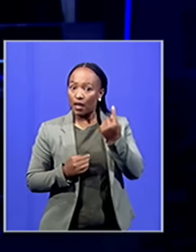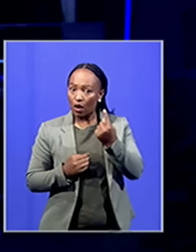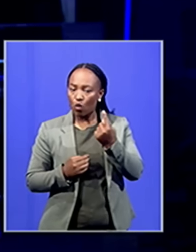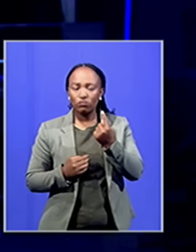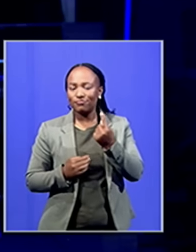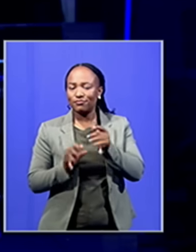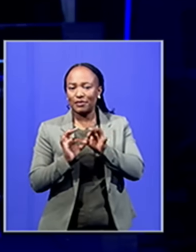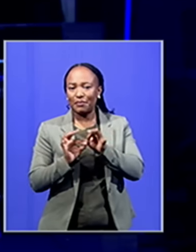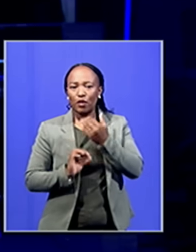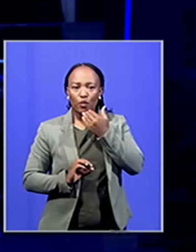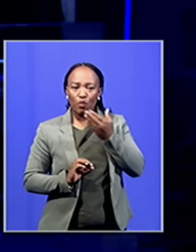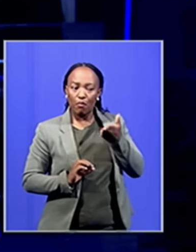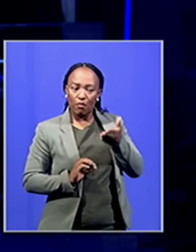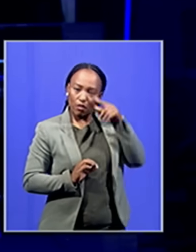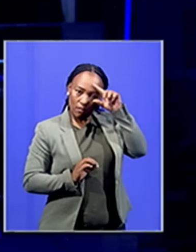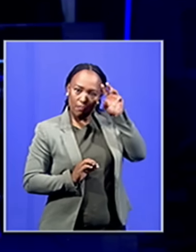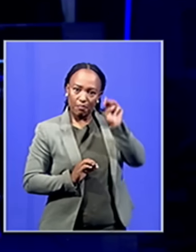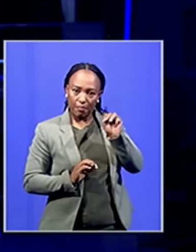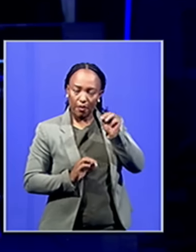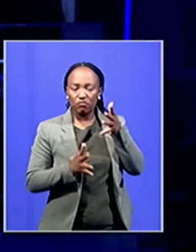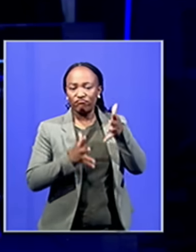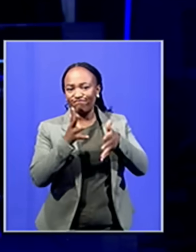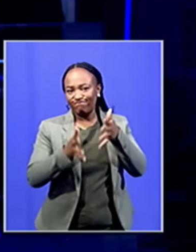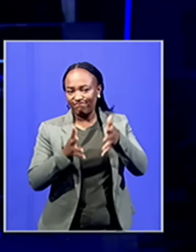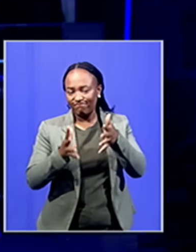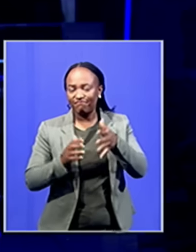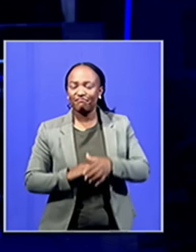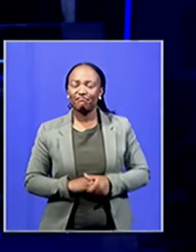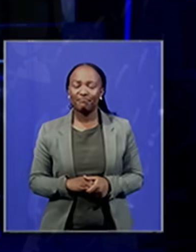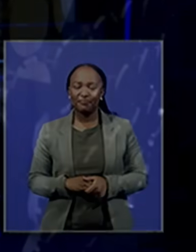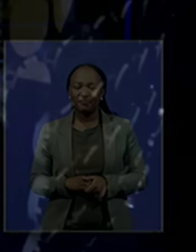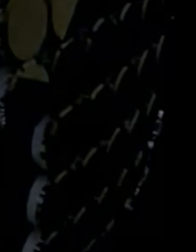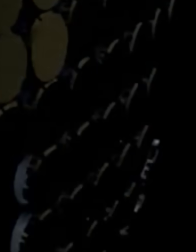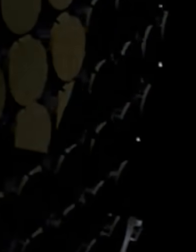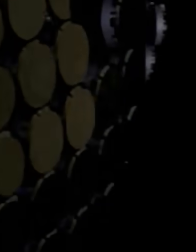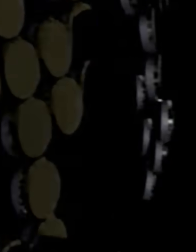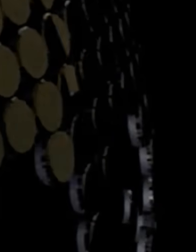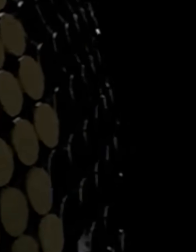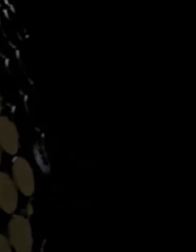jeno mphote mme o teng o tla o hasetsa tsona ka tshebediso ya puo ya matsoho.